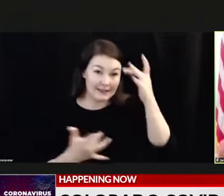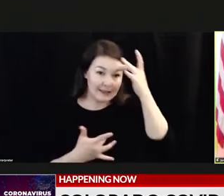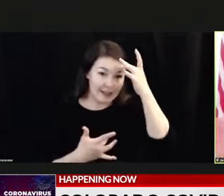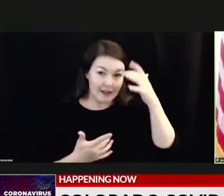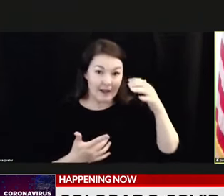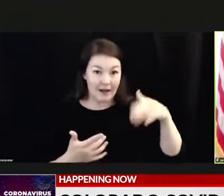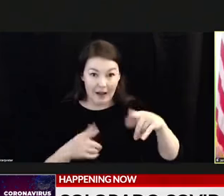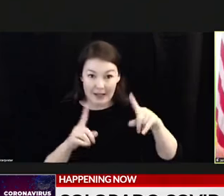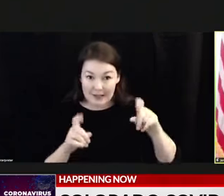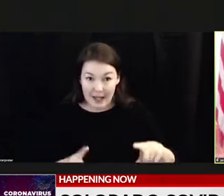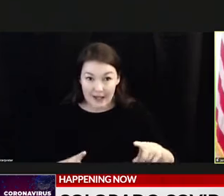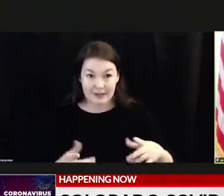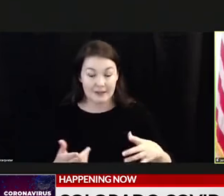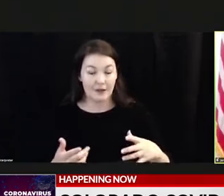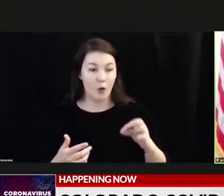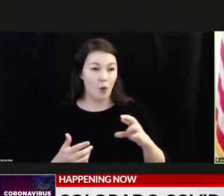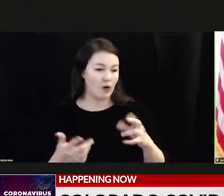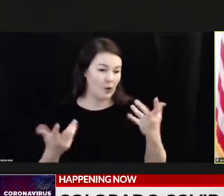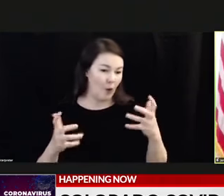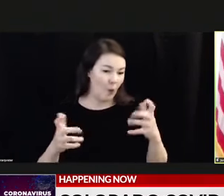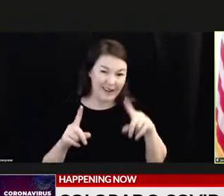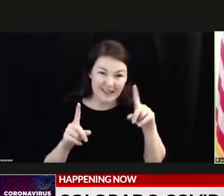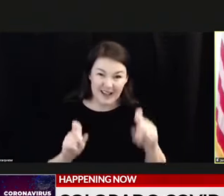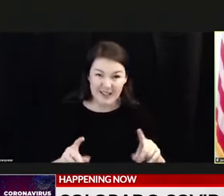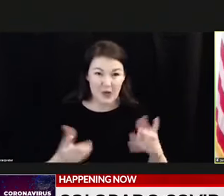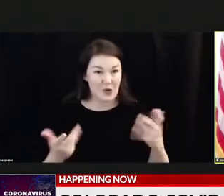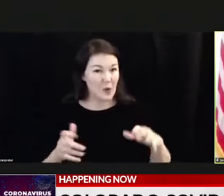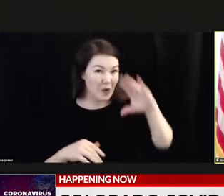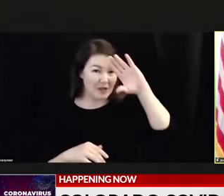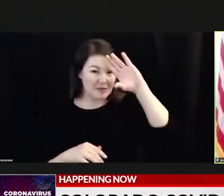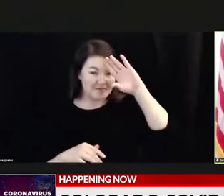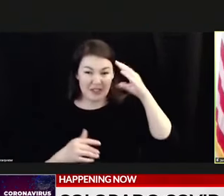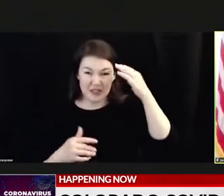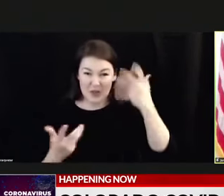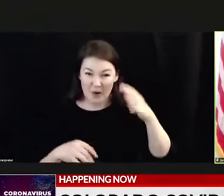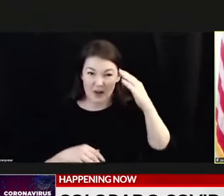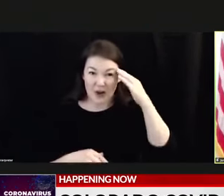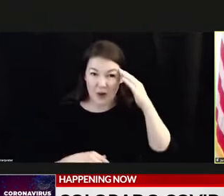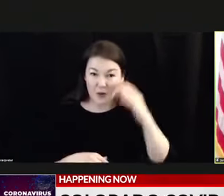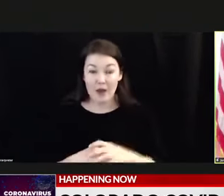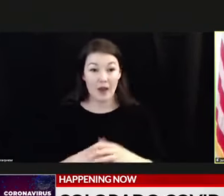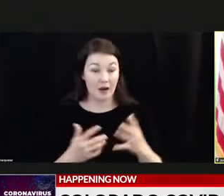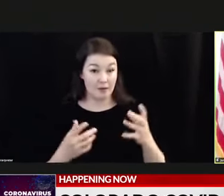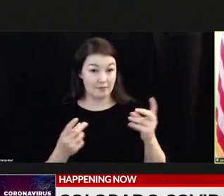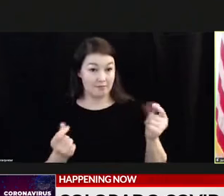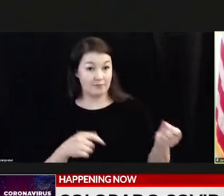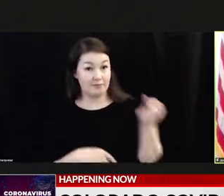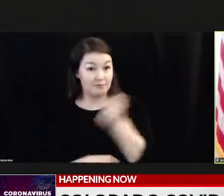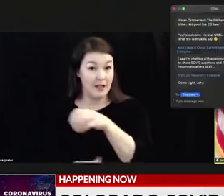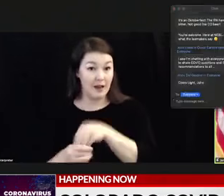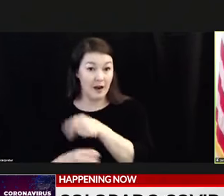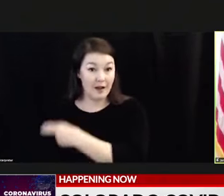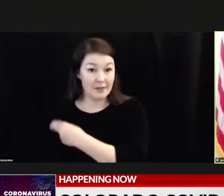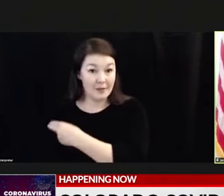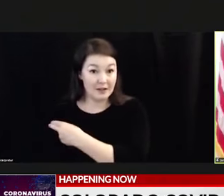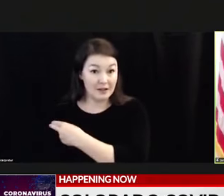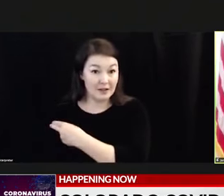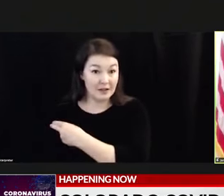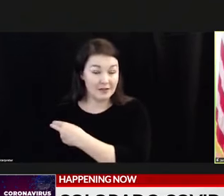gotten tested, or you think you have it and you don't want to be tested, and you don't want to know you have it, and all of a sudden you're in the hospital. That is not who gets